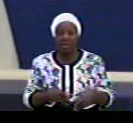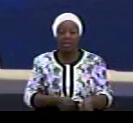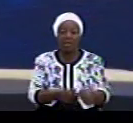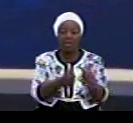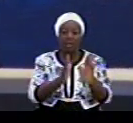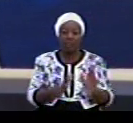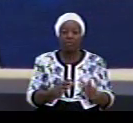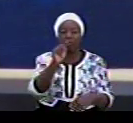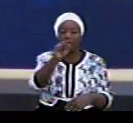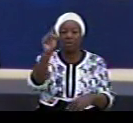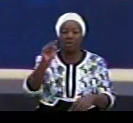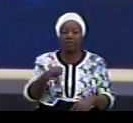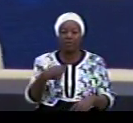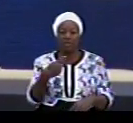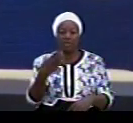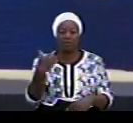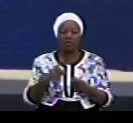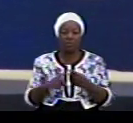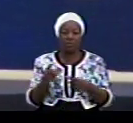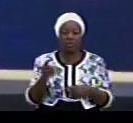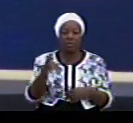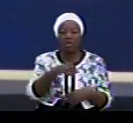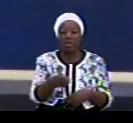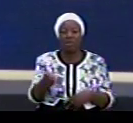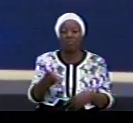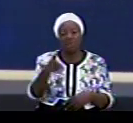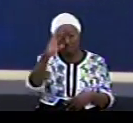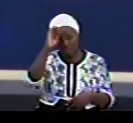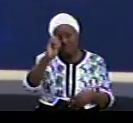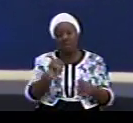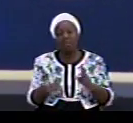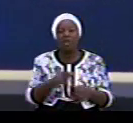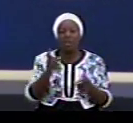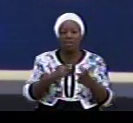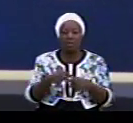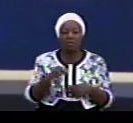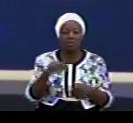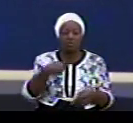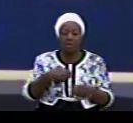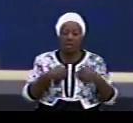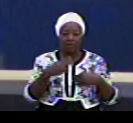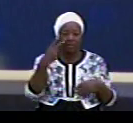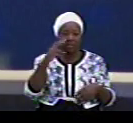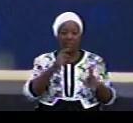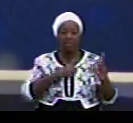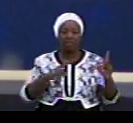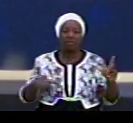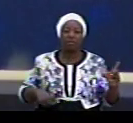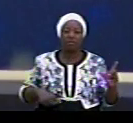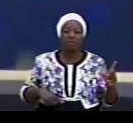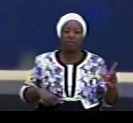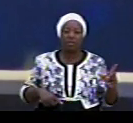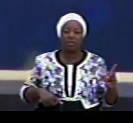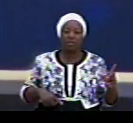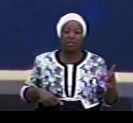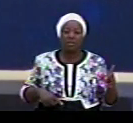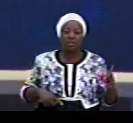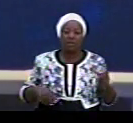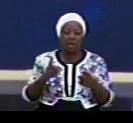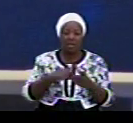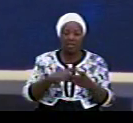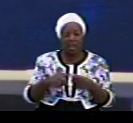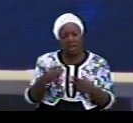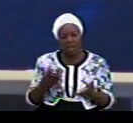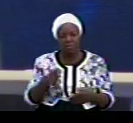said unto him, we have seen the Lord. They told him, you missed